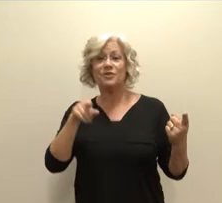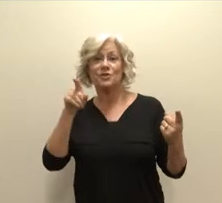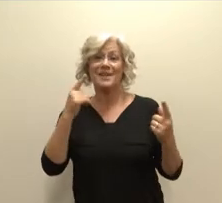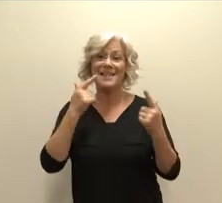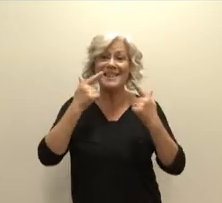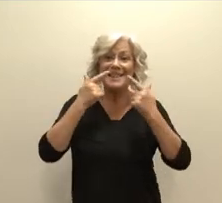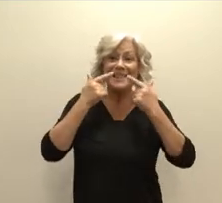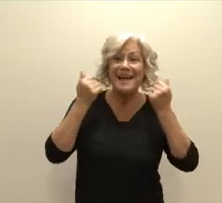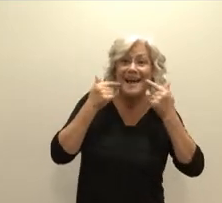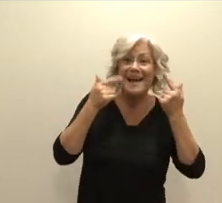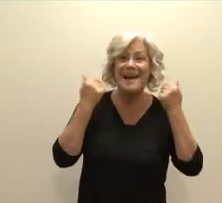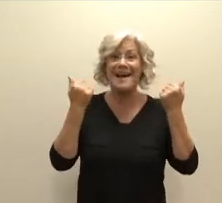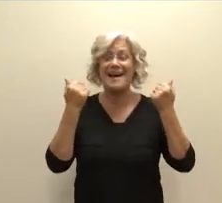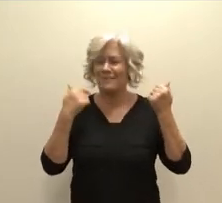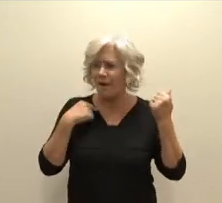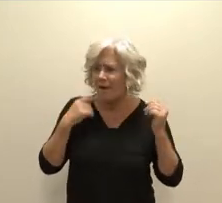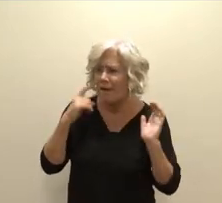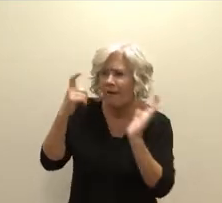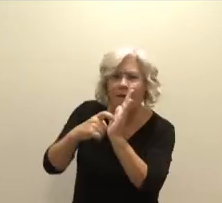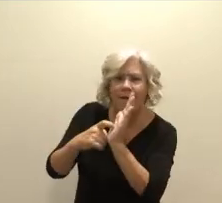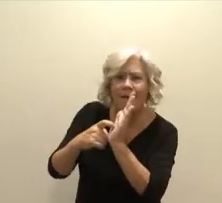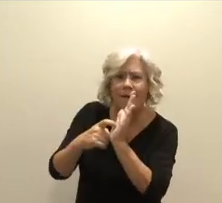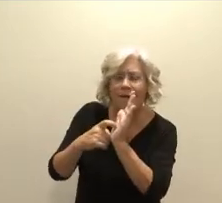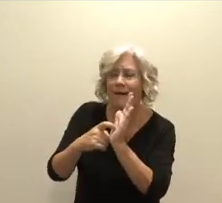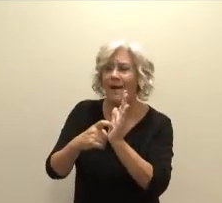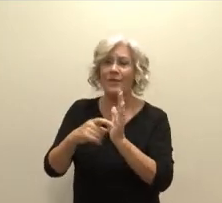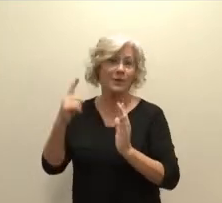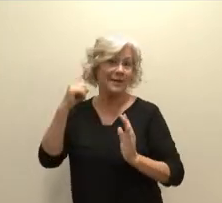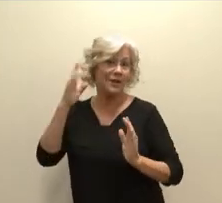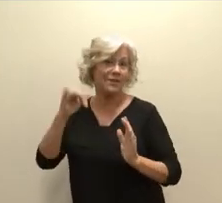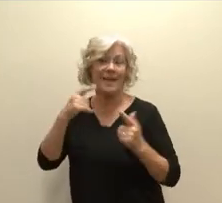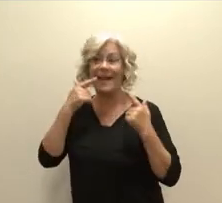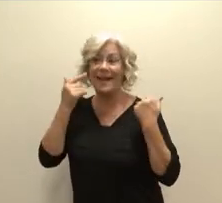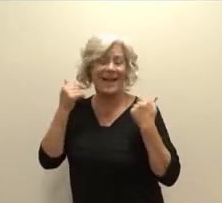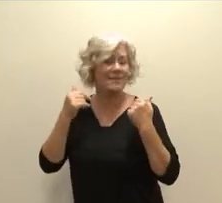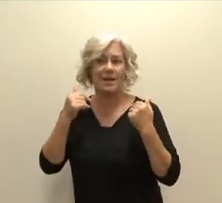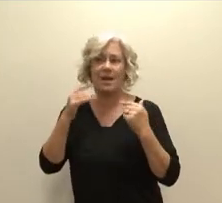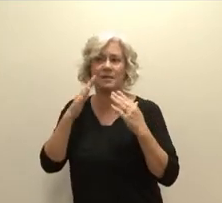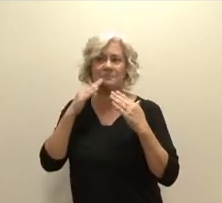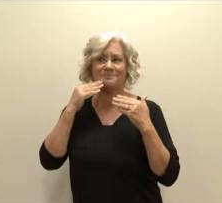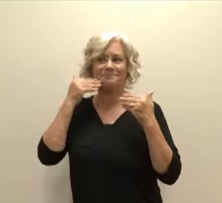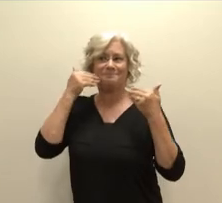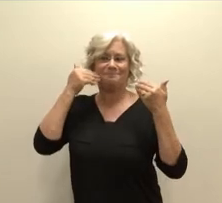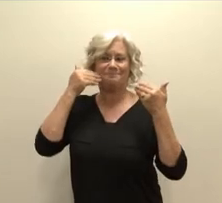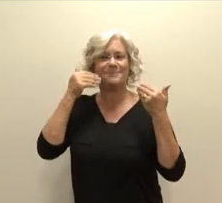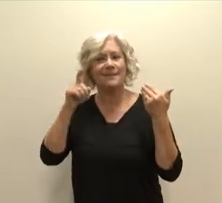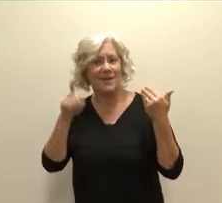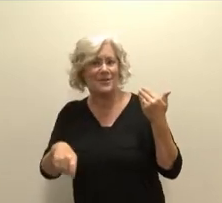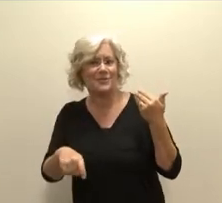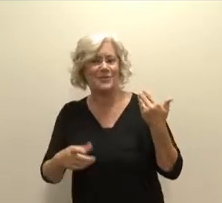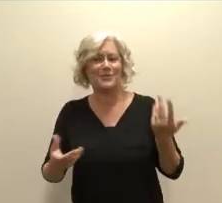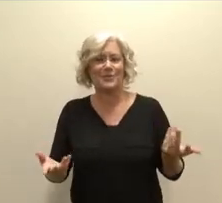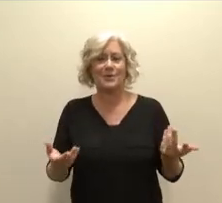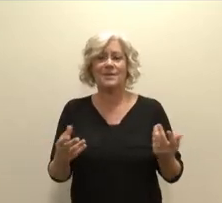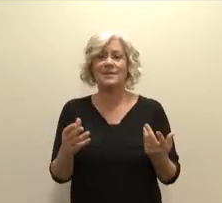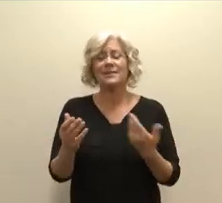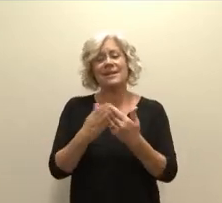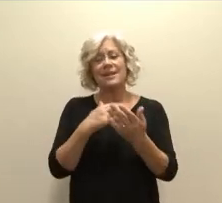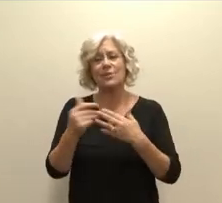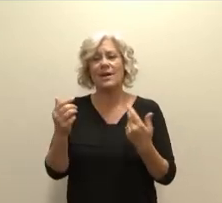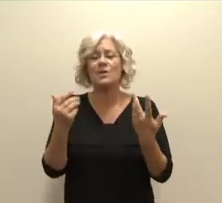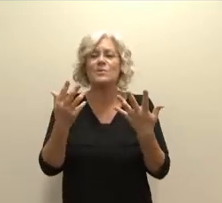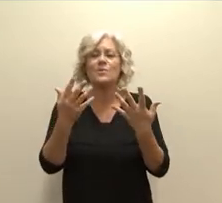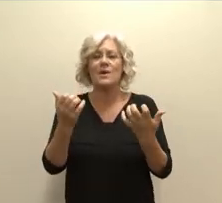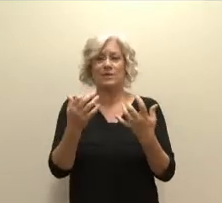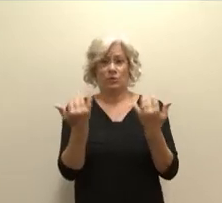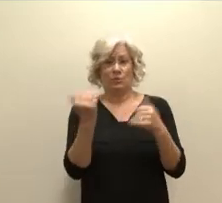both incredibly distinctive and that you can't help but smile when you hear it. And so we just wanted to